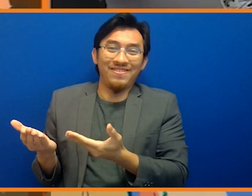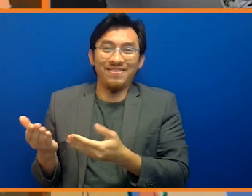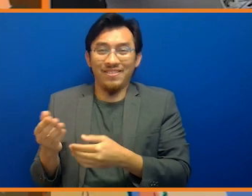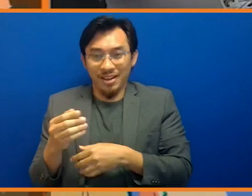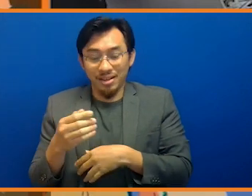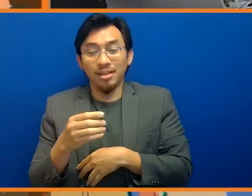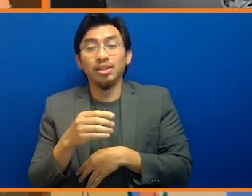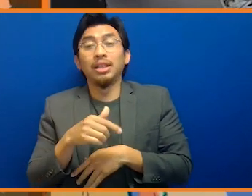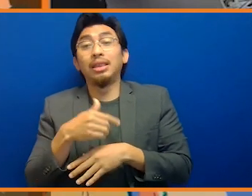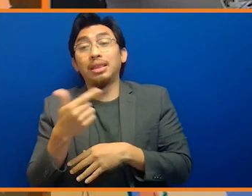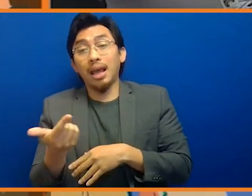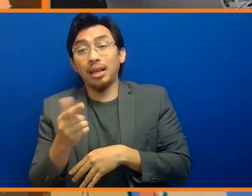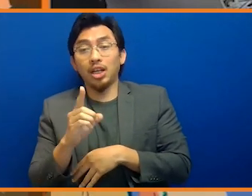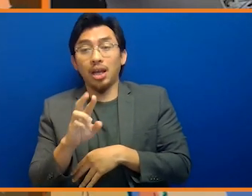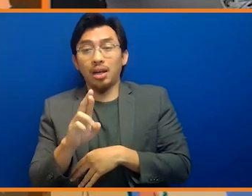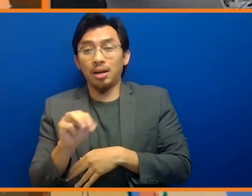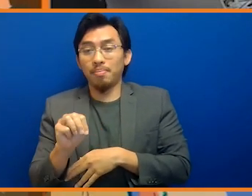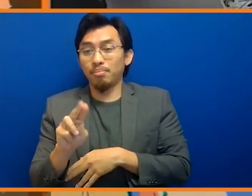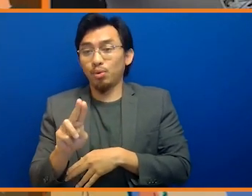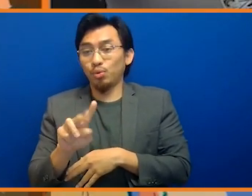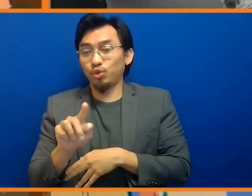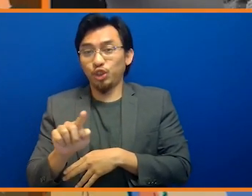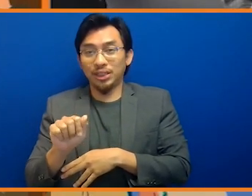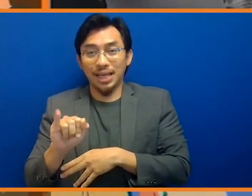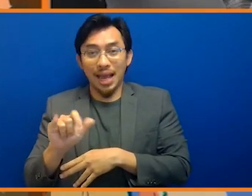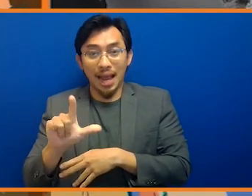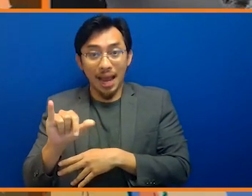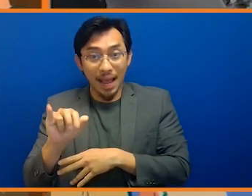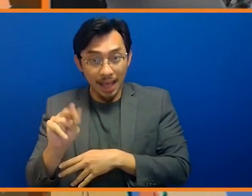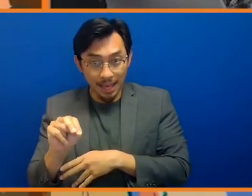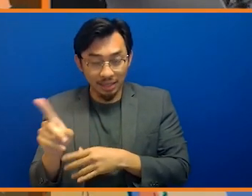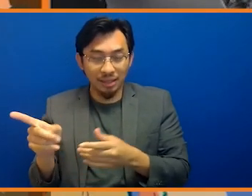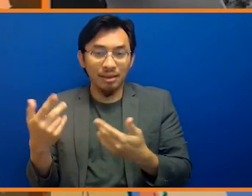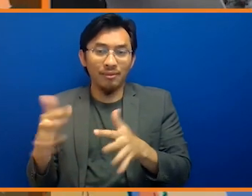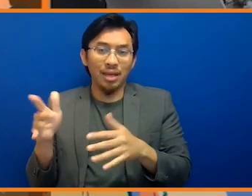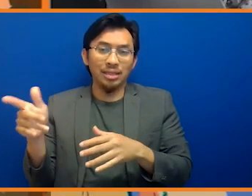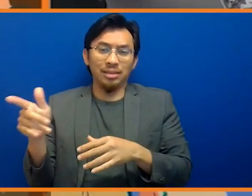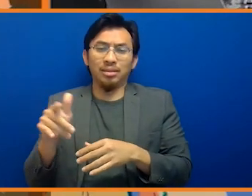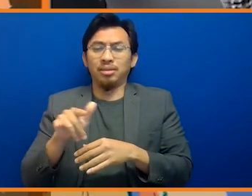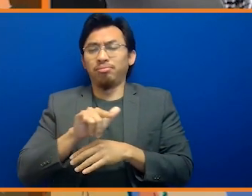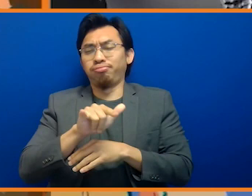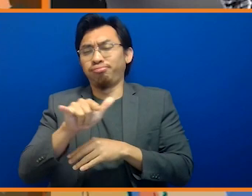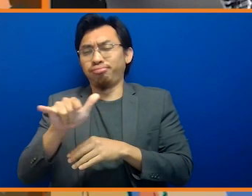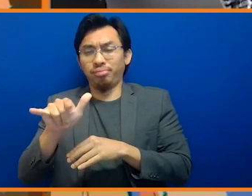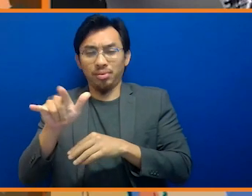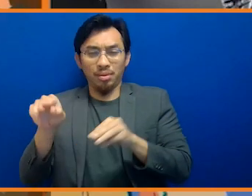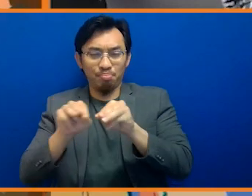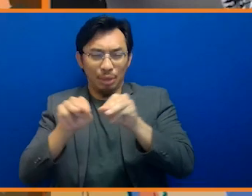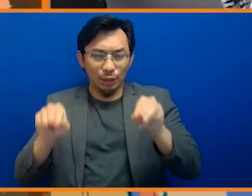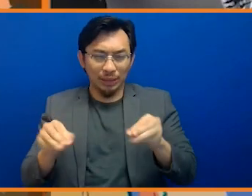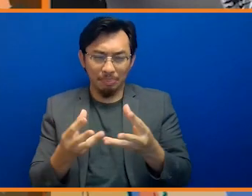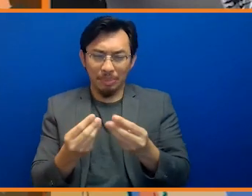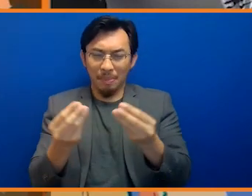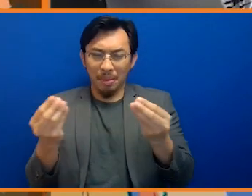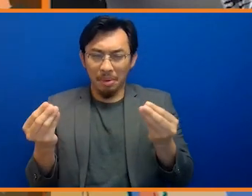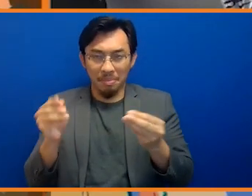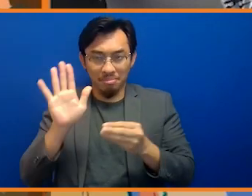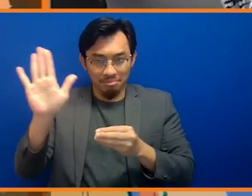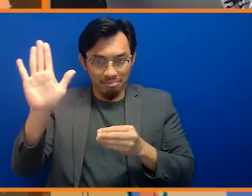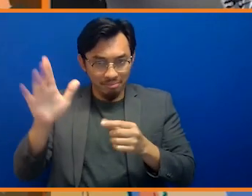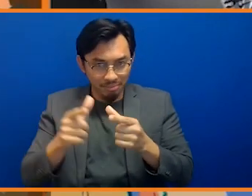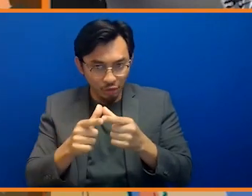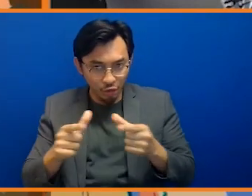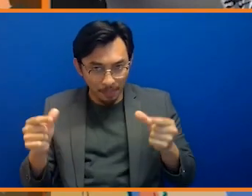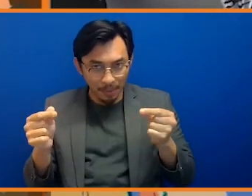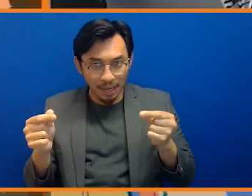then for Dr. Muzailin, he already went a lot of museum there